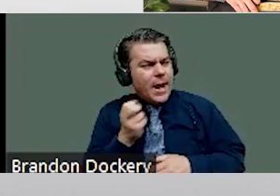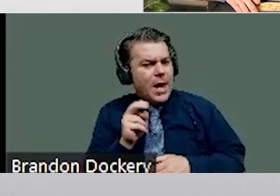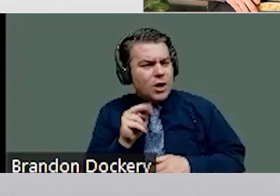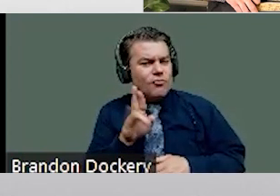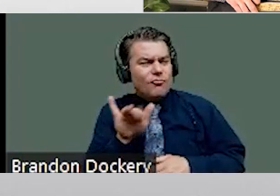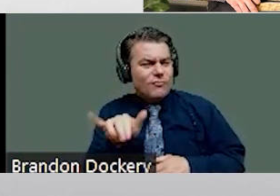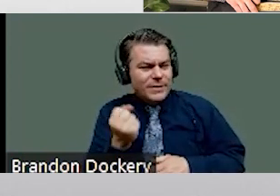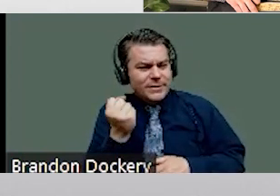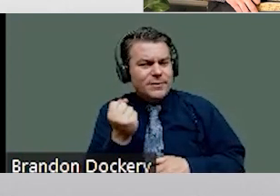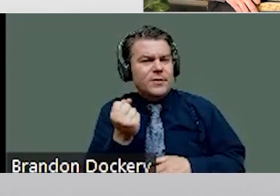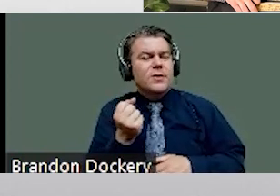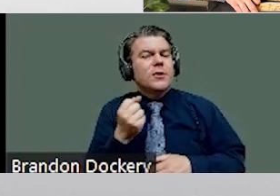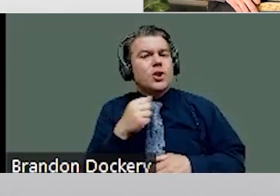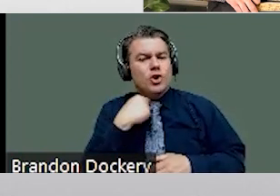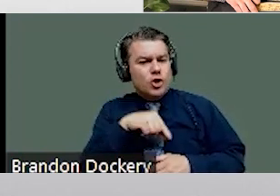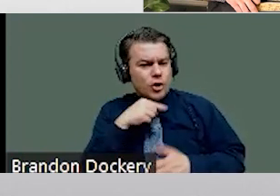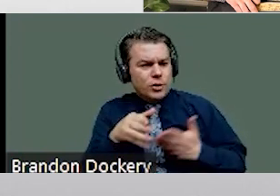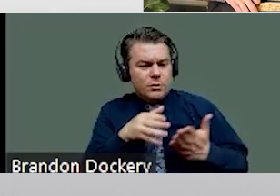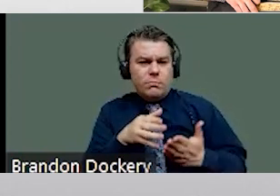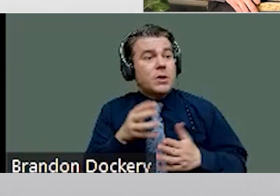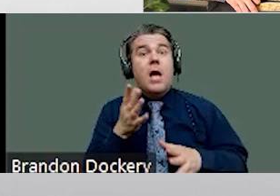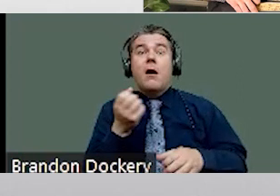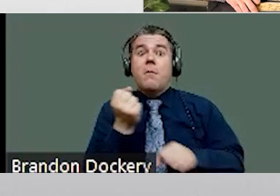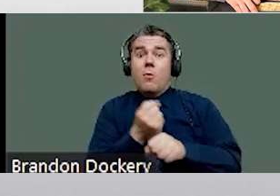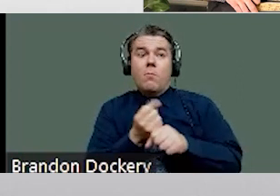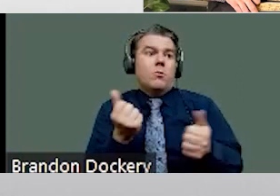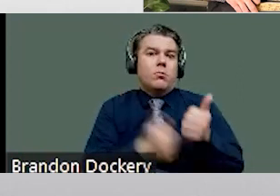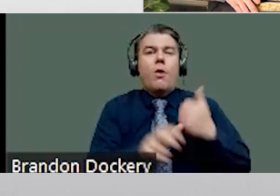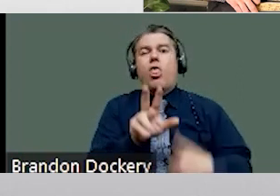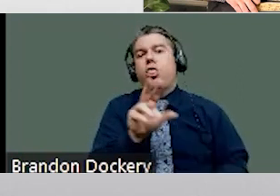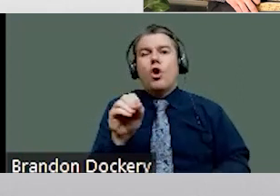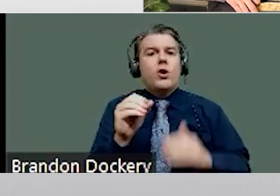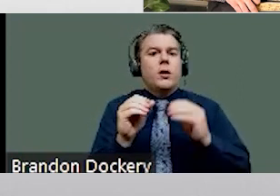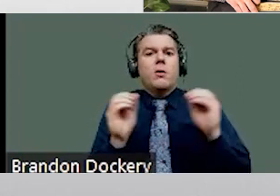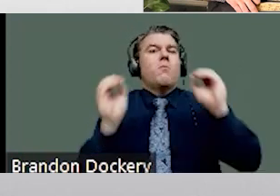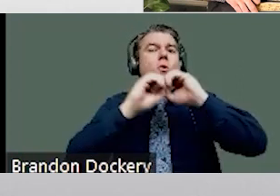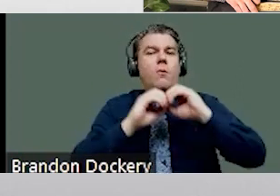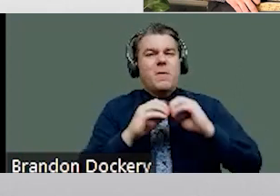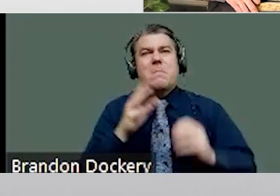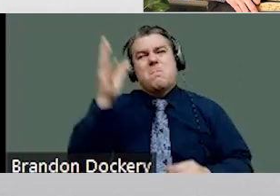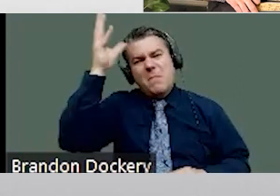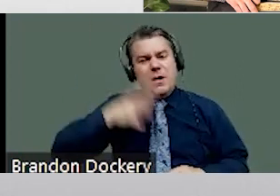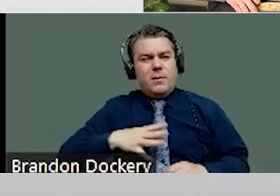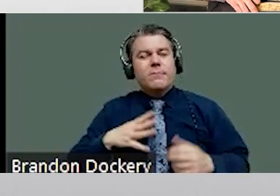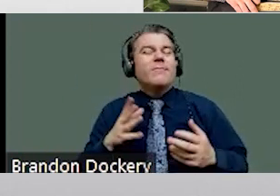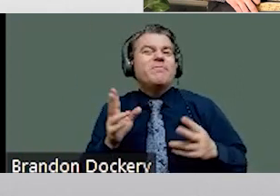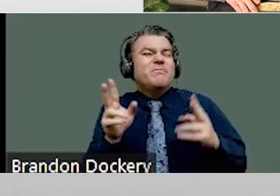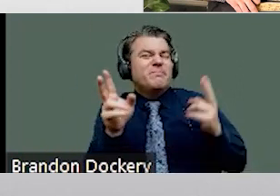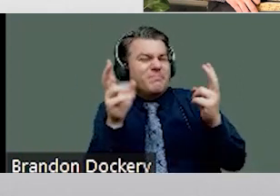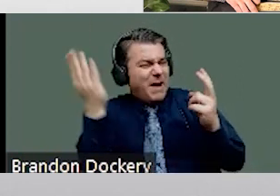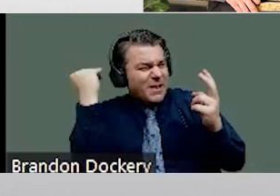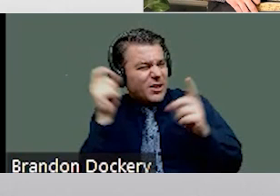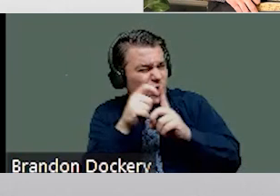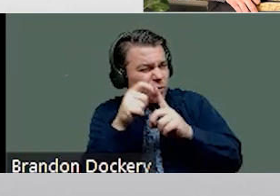Service, and that it employed 30 plus men. Again, back then, the terminology would be mental